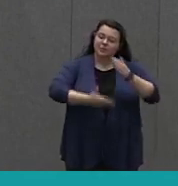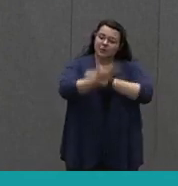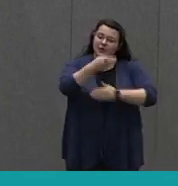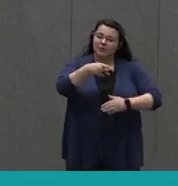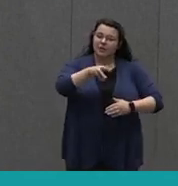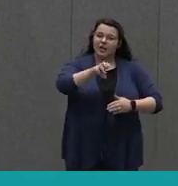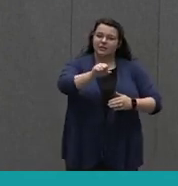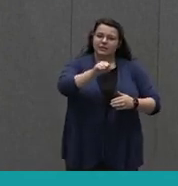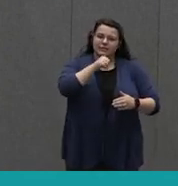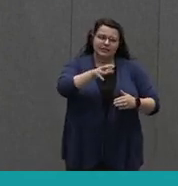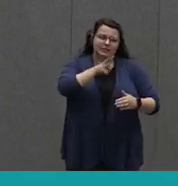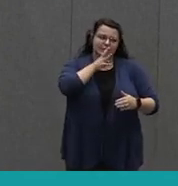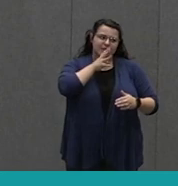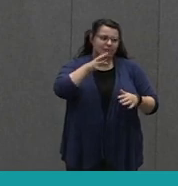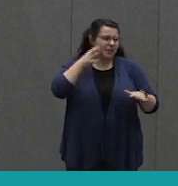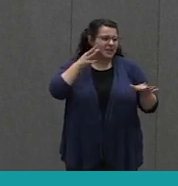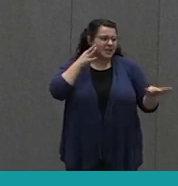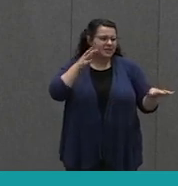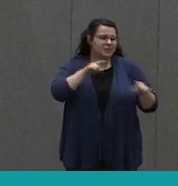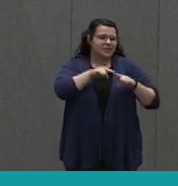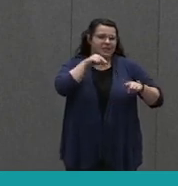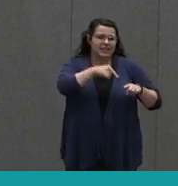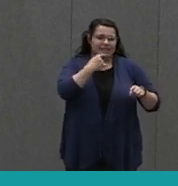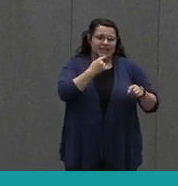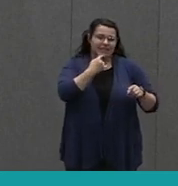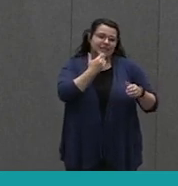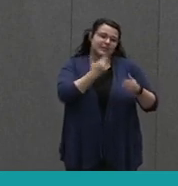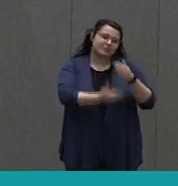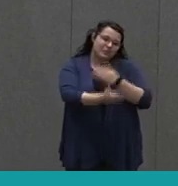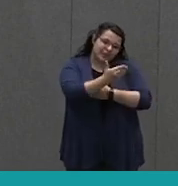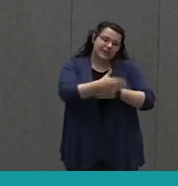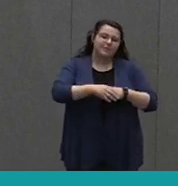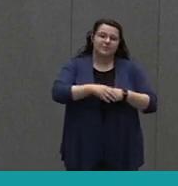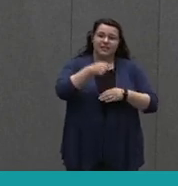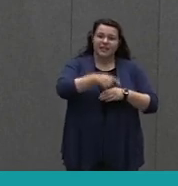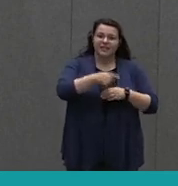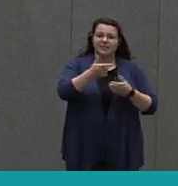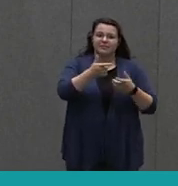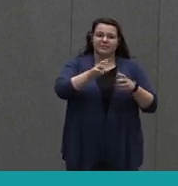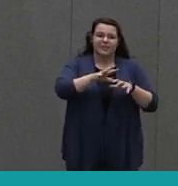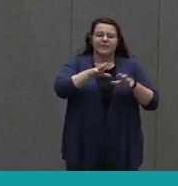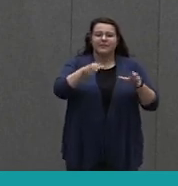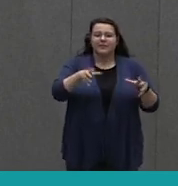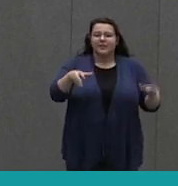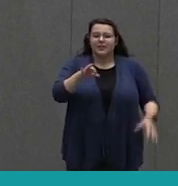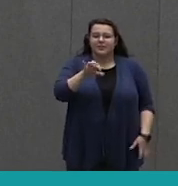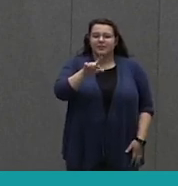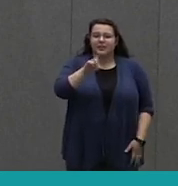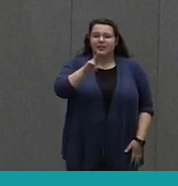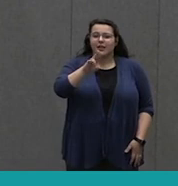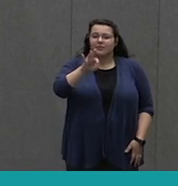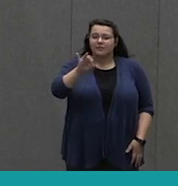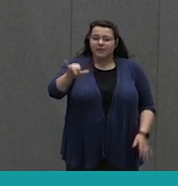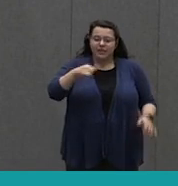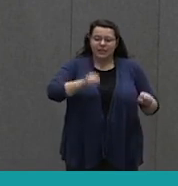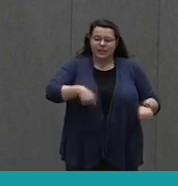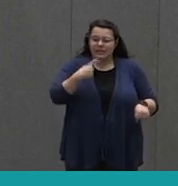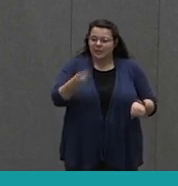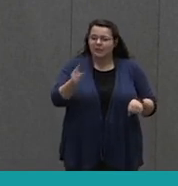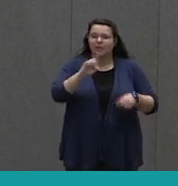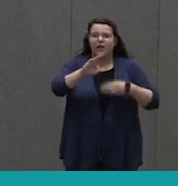doesn't speak very loud, but he says good morning. He's a really fluffy pup. I can tell him all kinds of